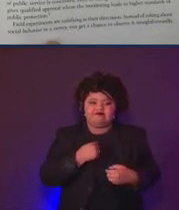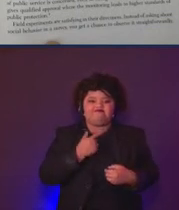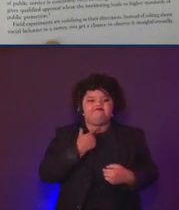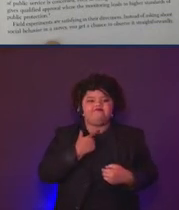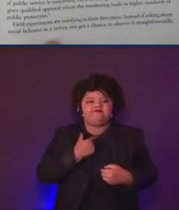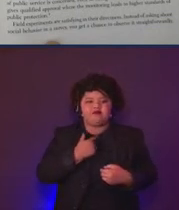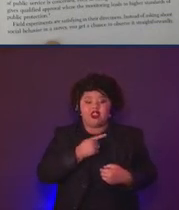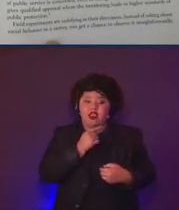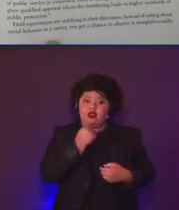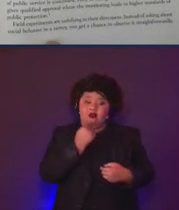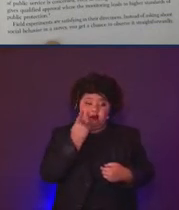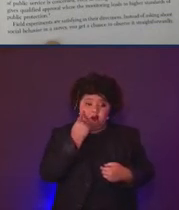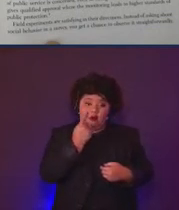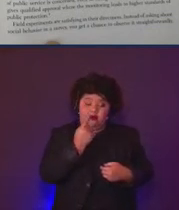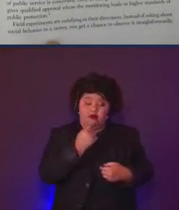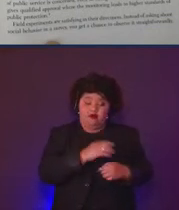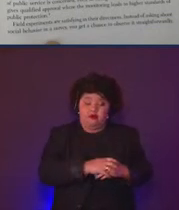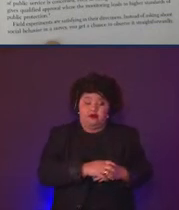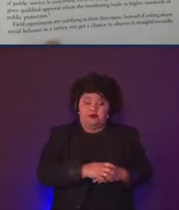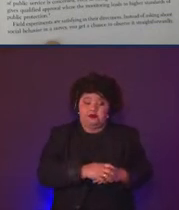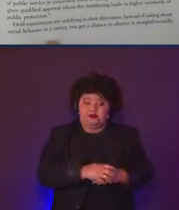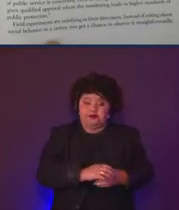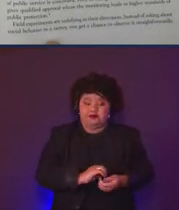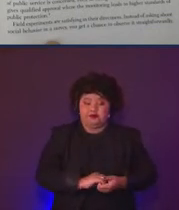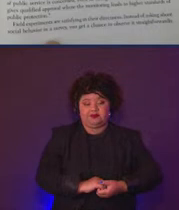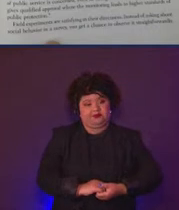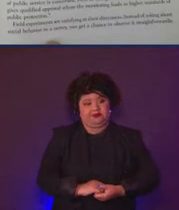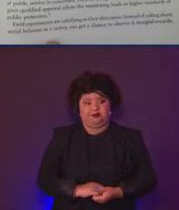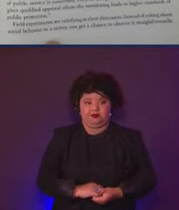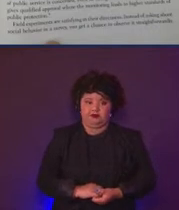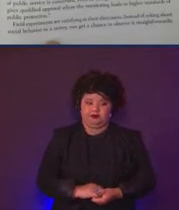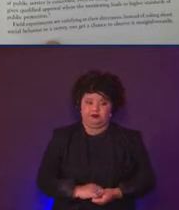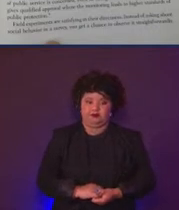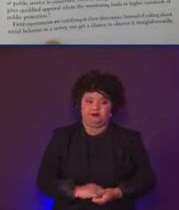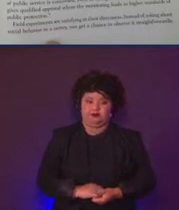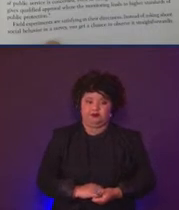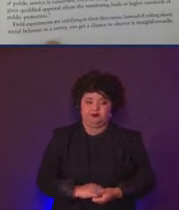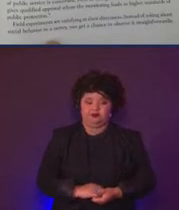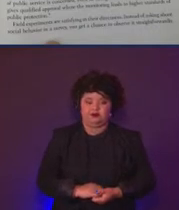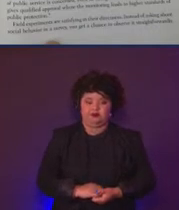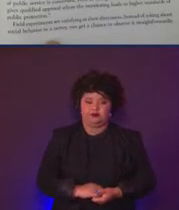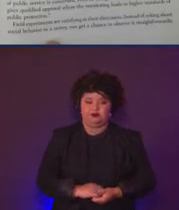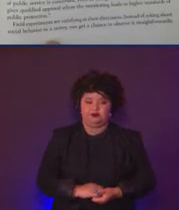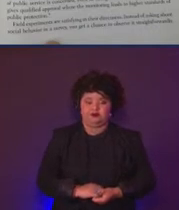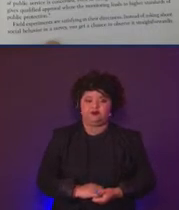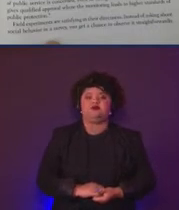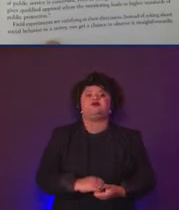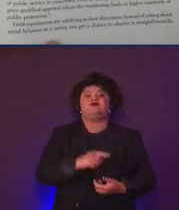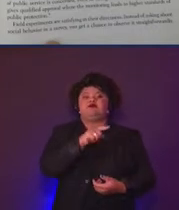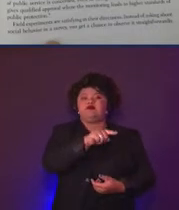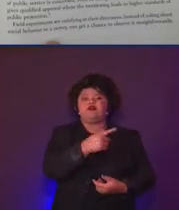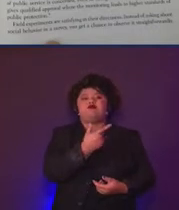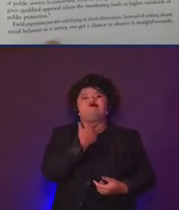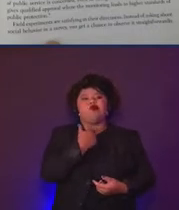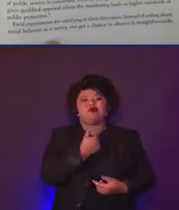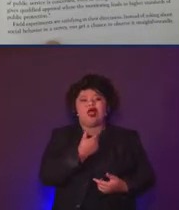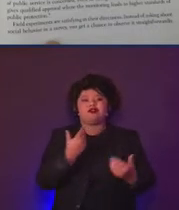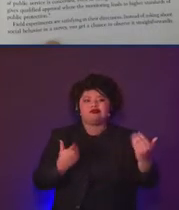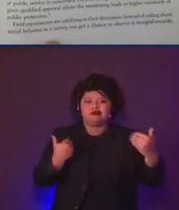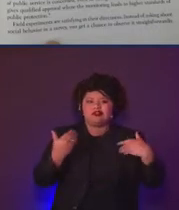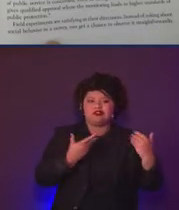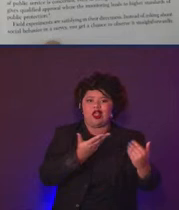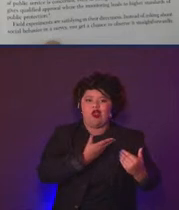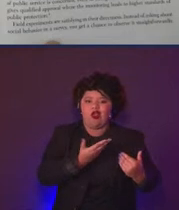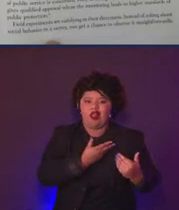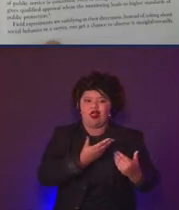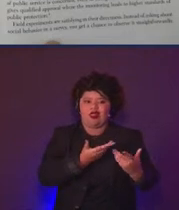Hill, and because we wanted to hang out at the bars and meet college guys. And so we were buying beer at the